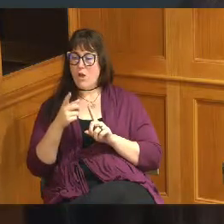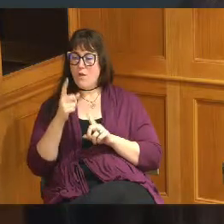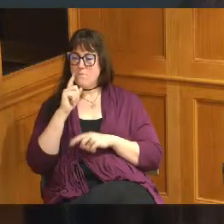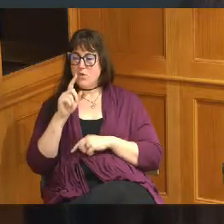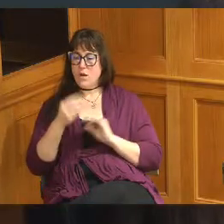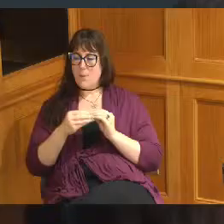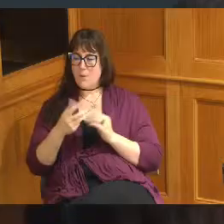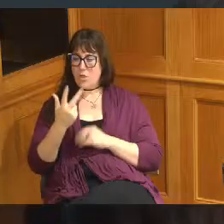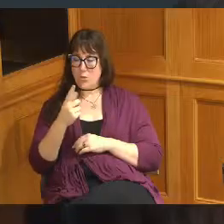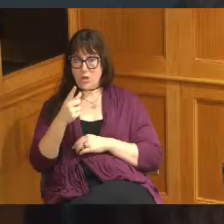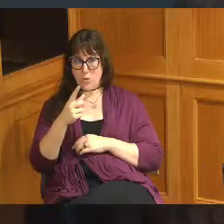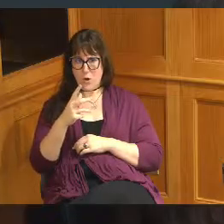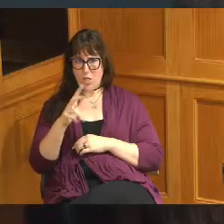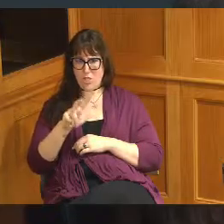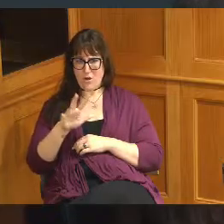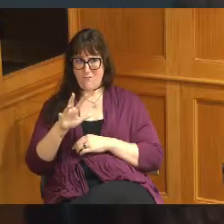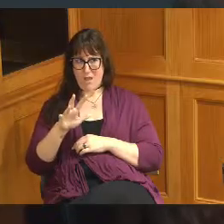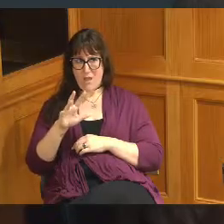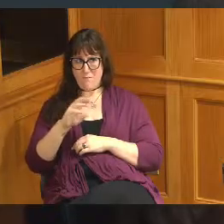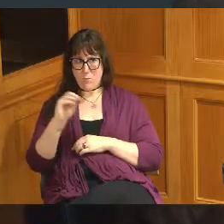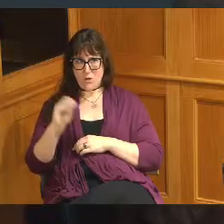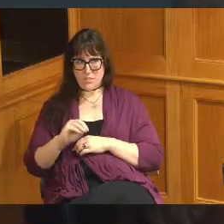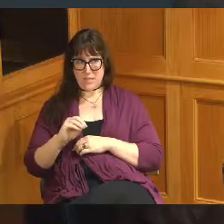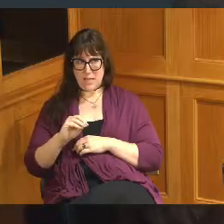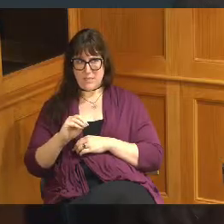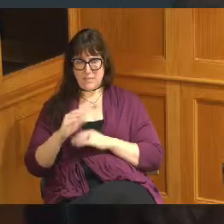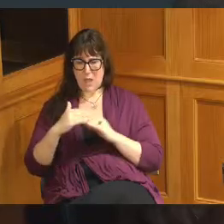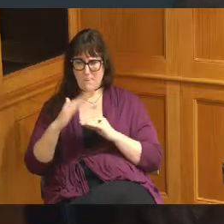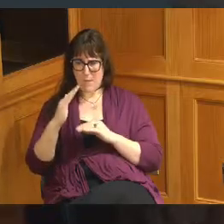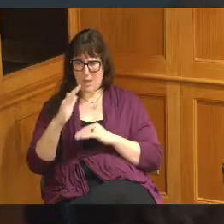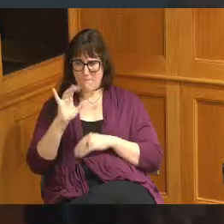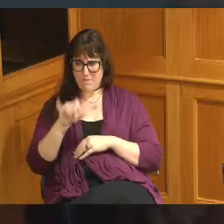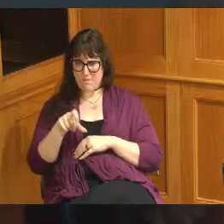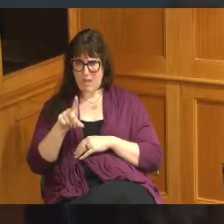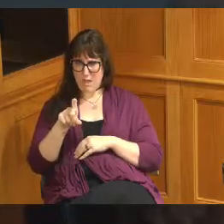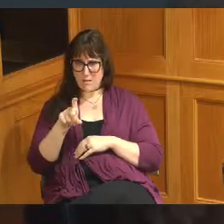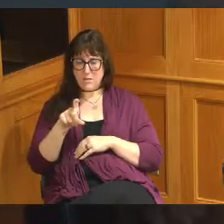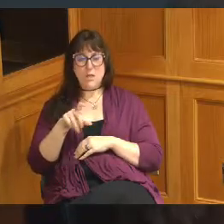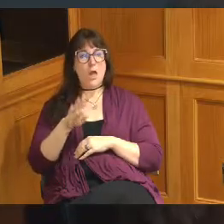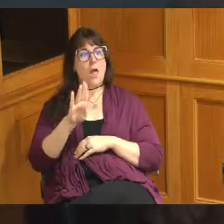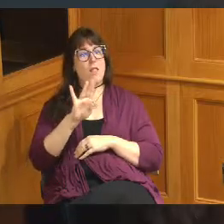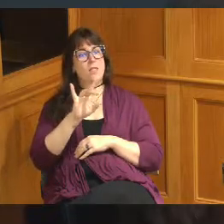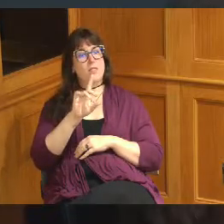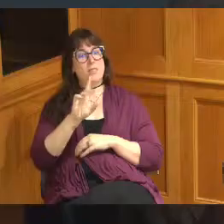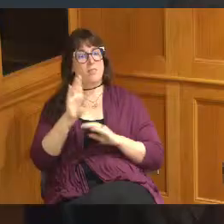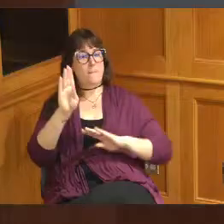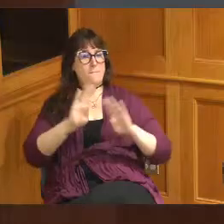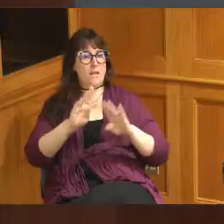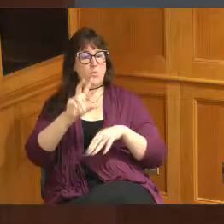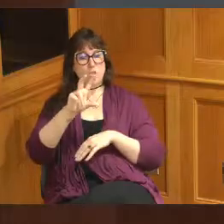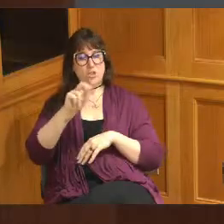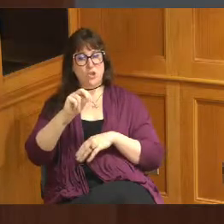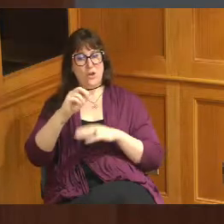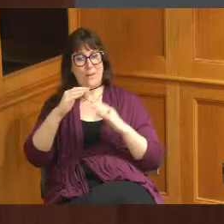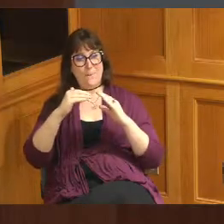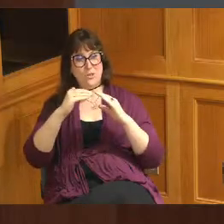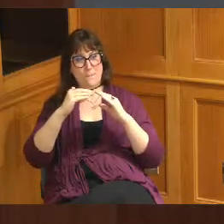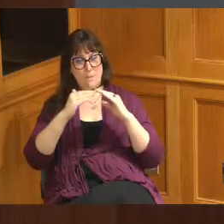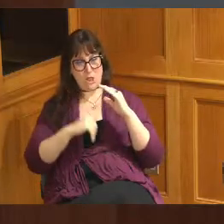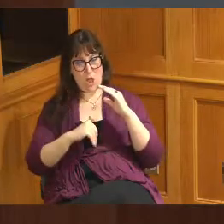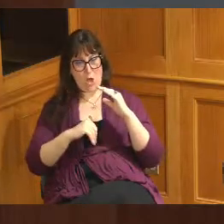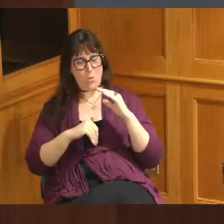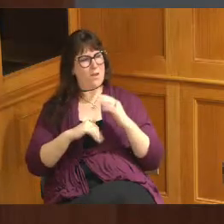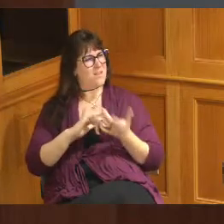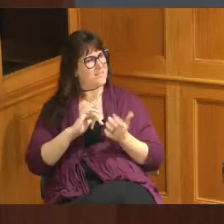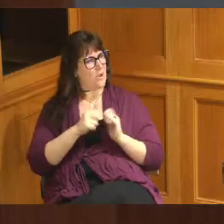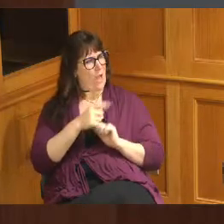were 35% above. The bid was 30% below the engineer's estimate. Okay, but how did you